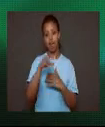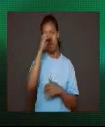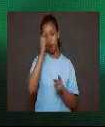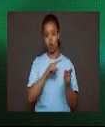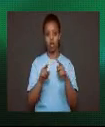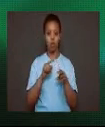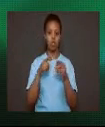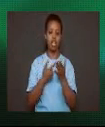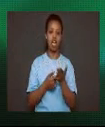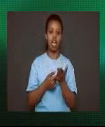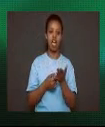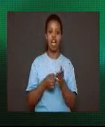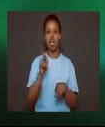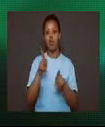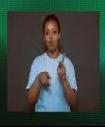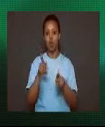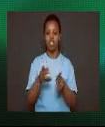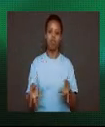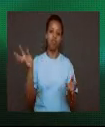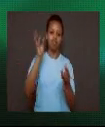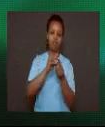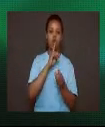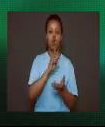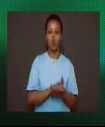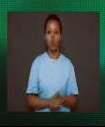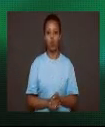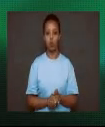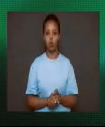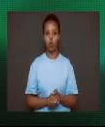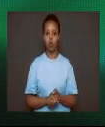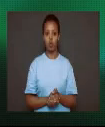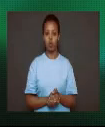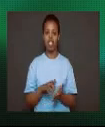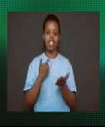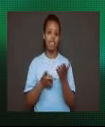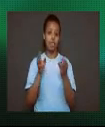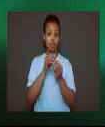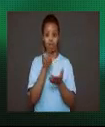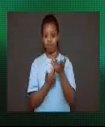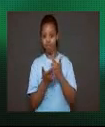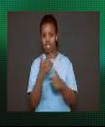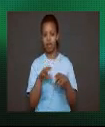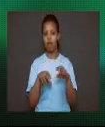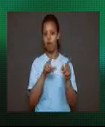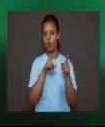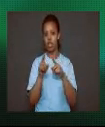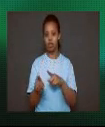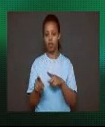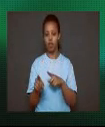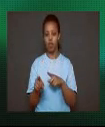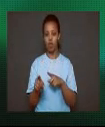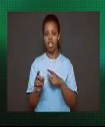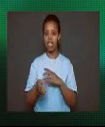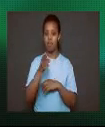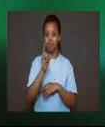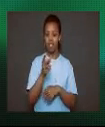learn about population explosion. We are going to discuss the effects of